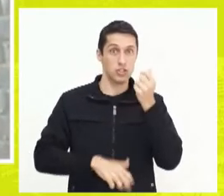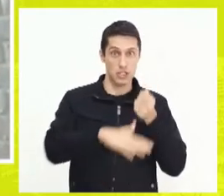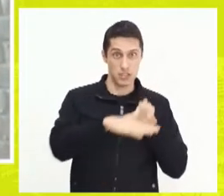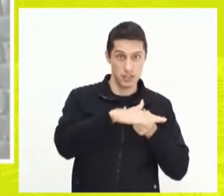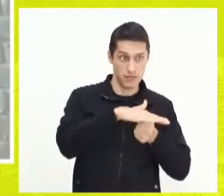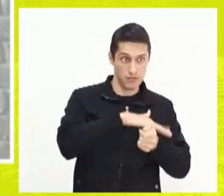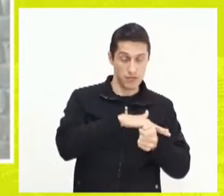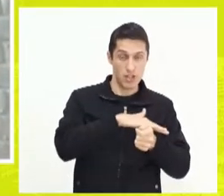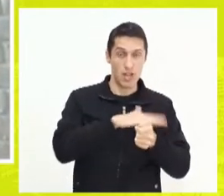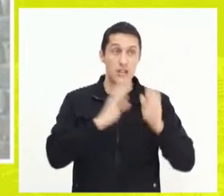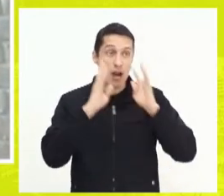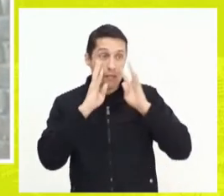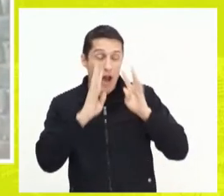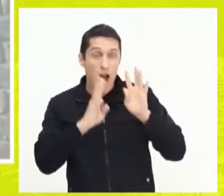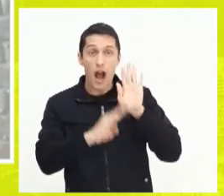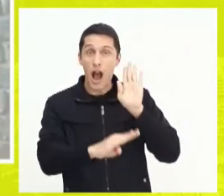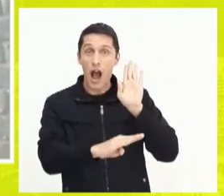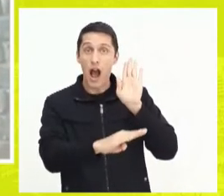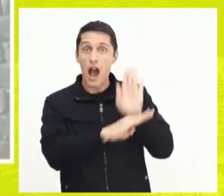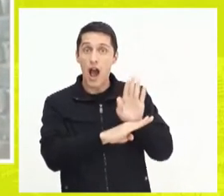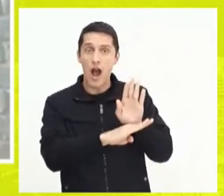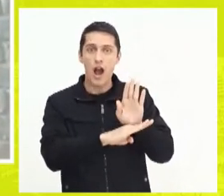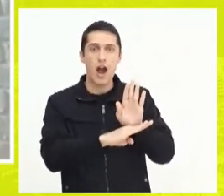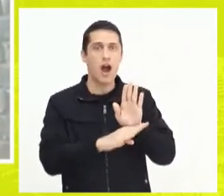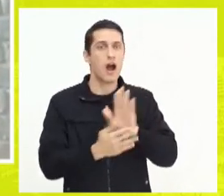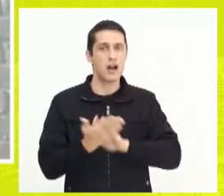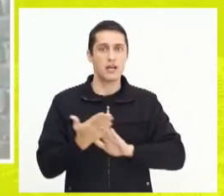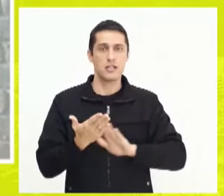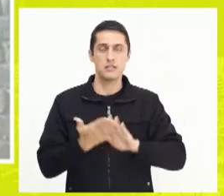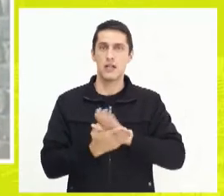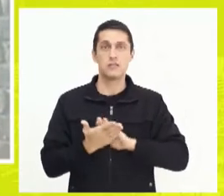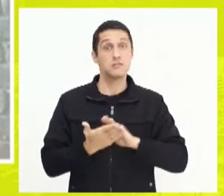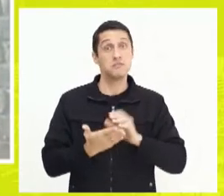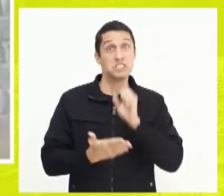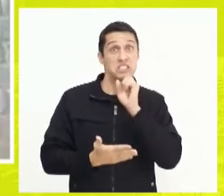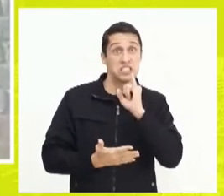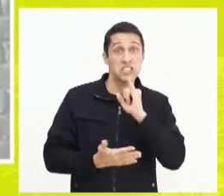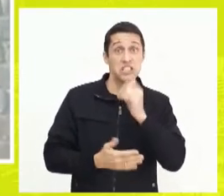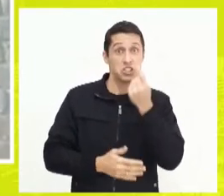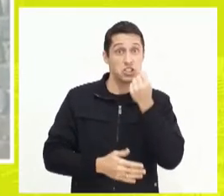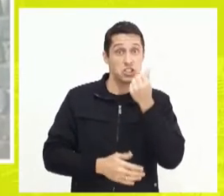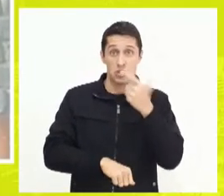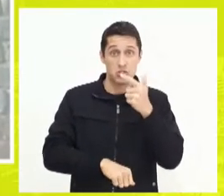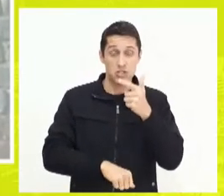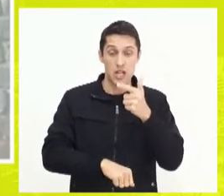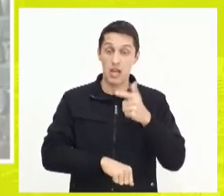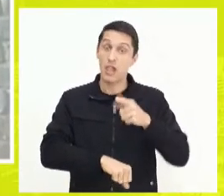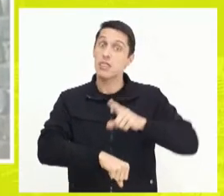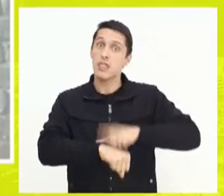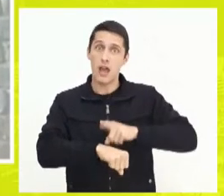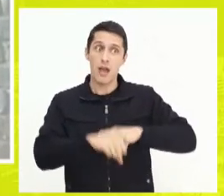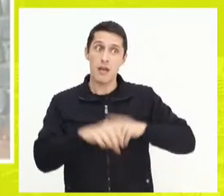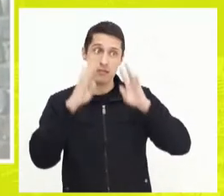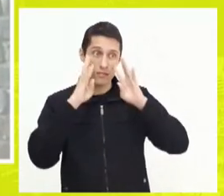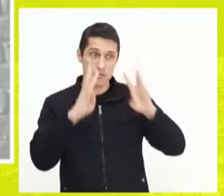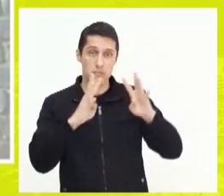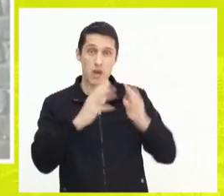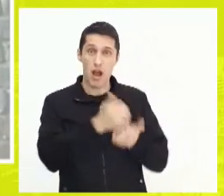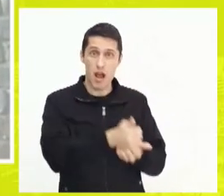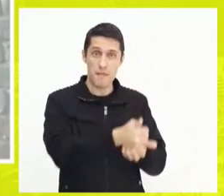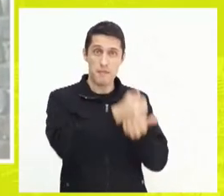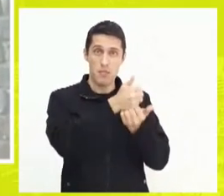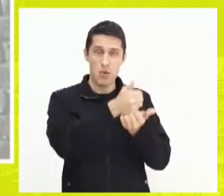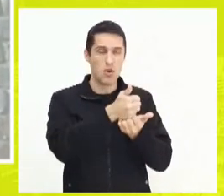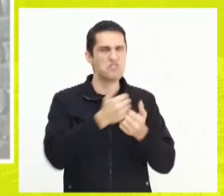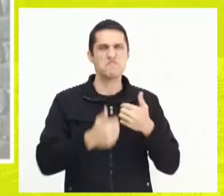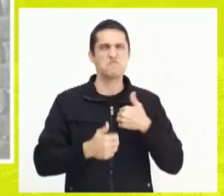time or even money if you don't have money who don't even mind about spending time